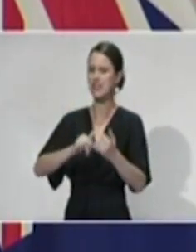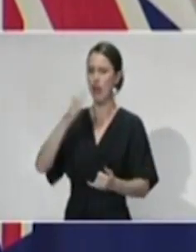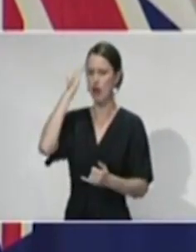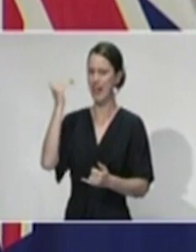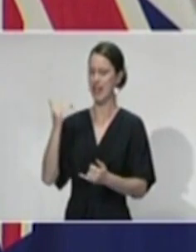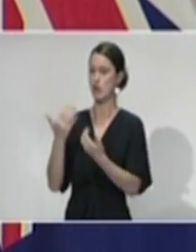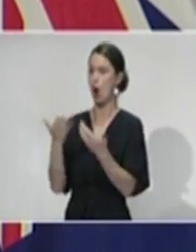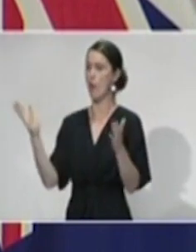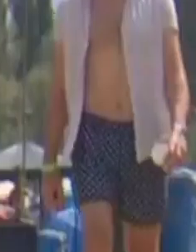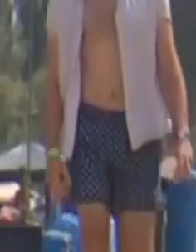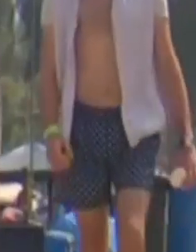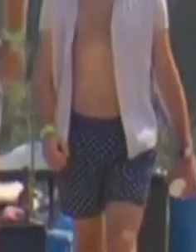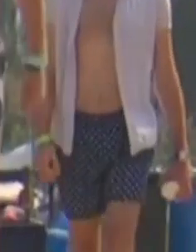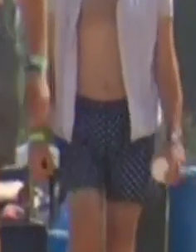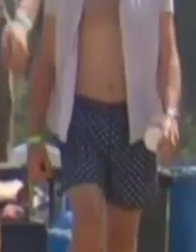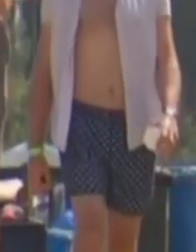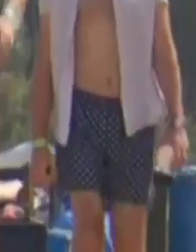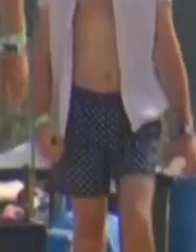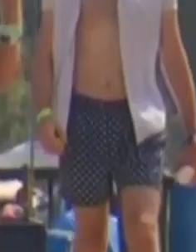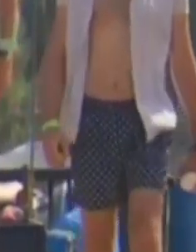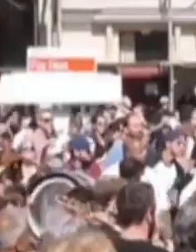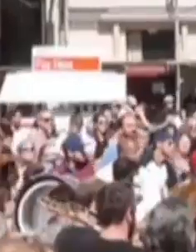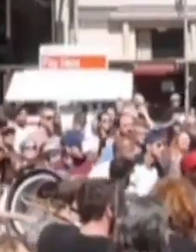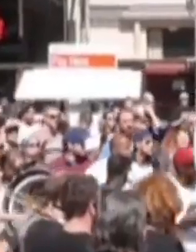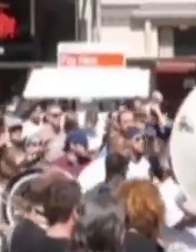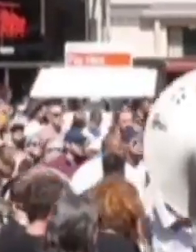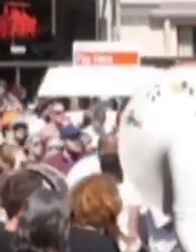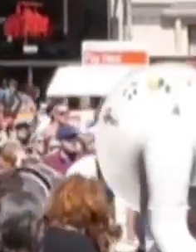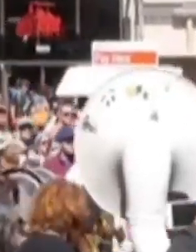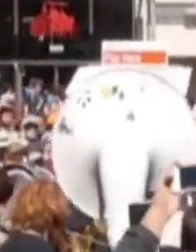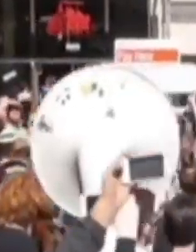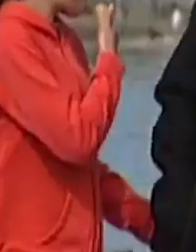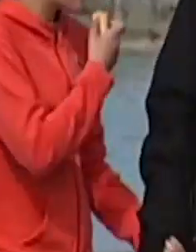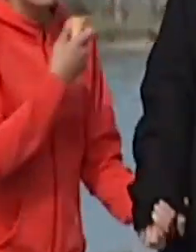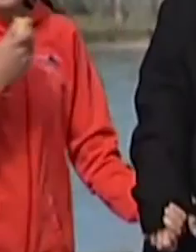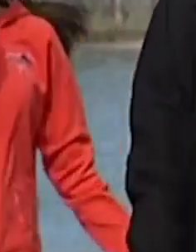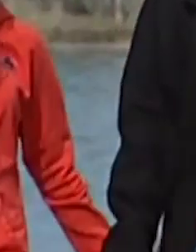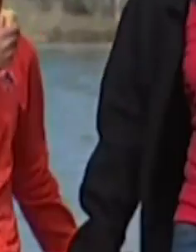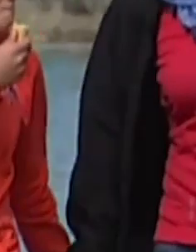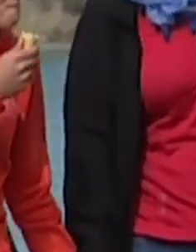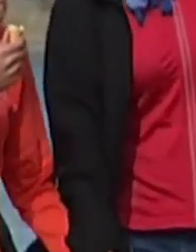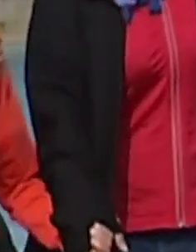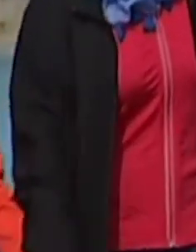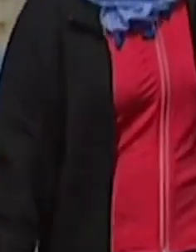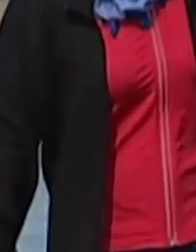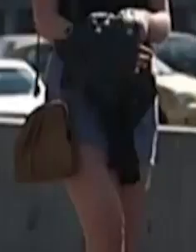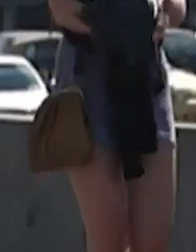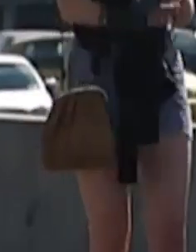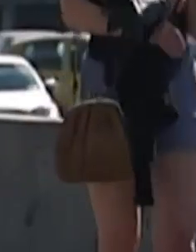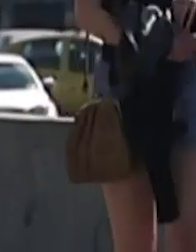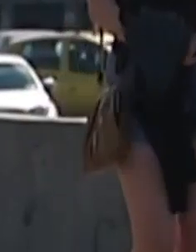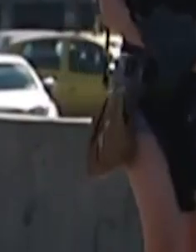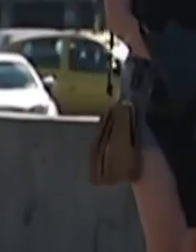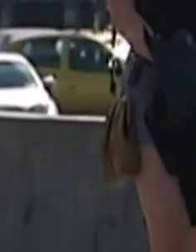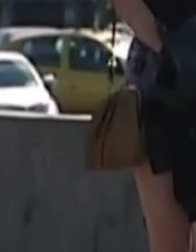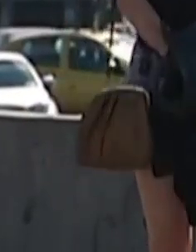our bars only to close them again. Mass gatherings have been ruled too risky. You can burst your bubble for friends and family, but 10 is the magic